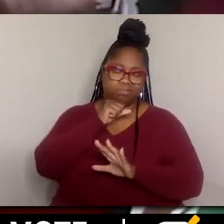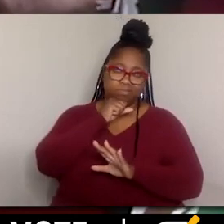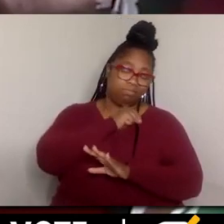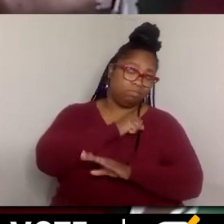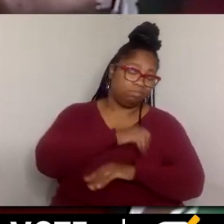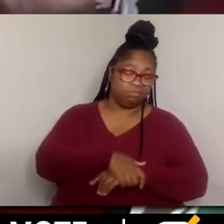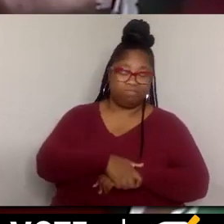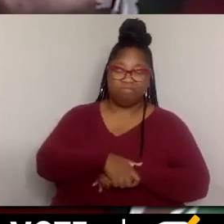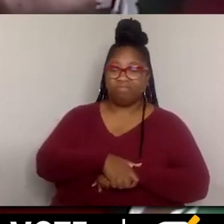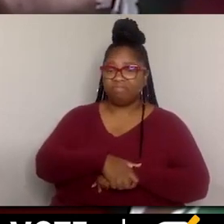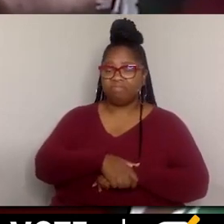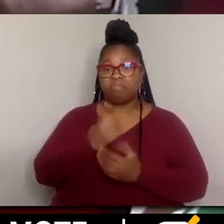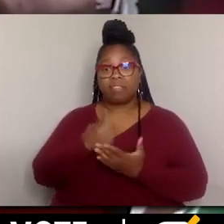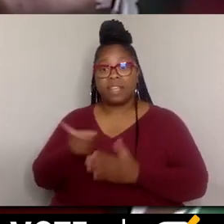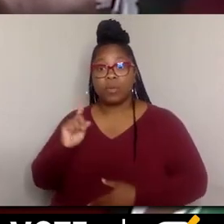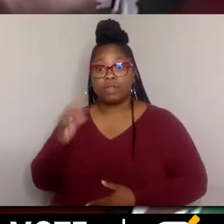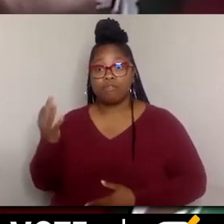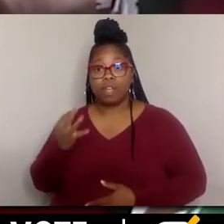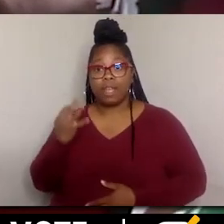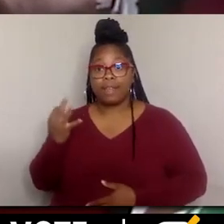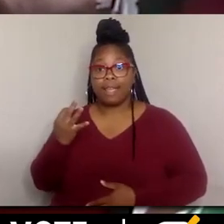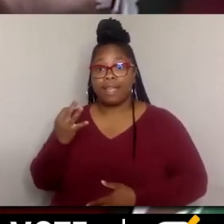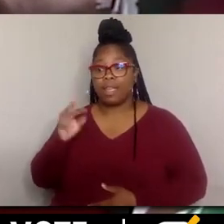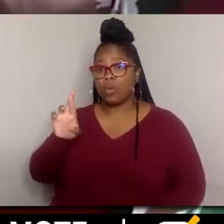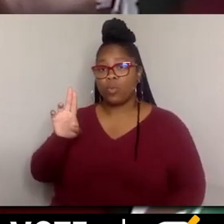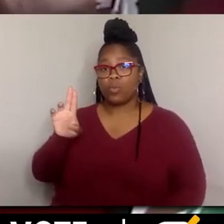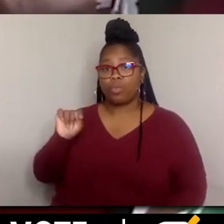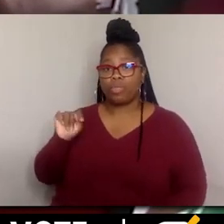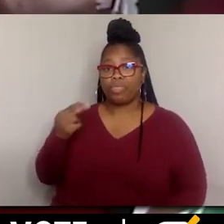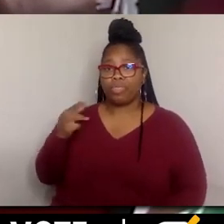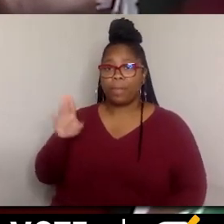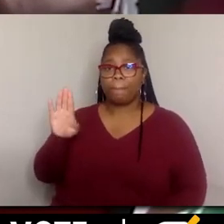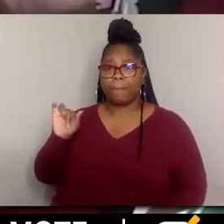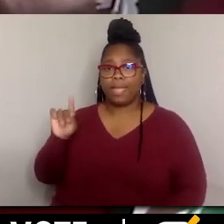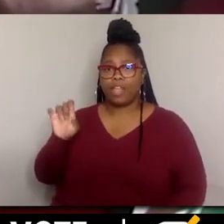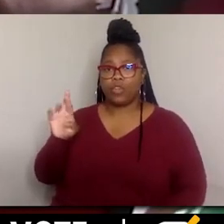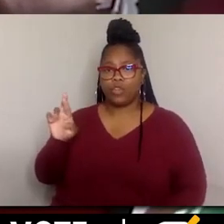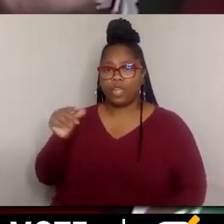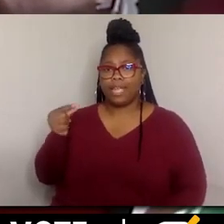Last Friday, it was the passing of Ruth Bader Ginsburg.